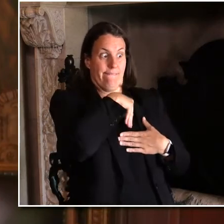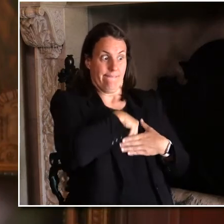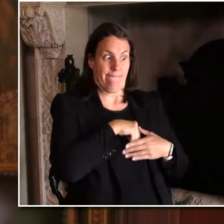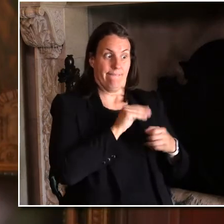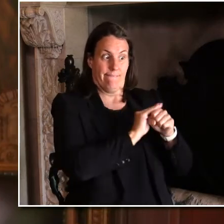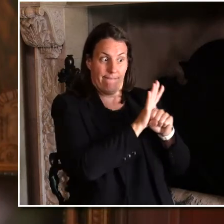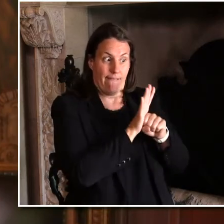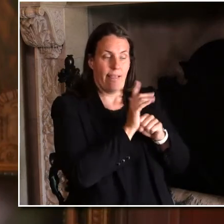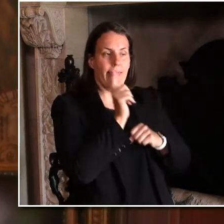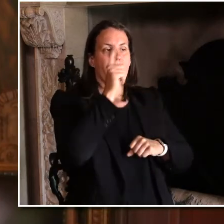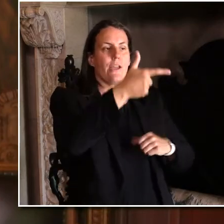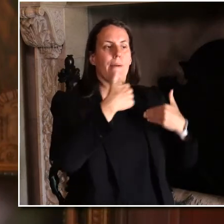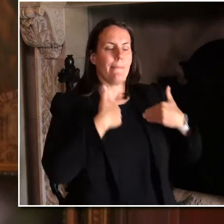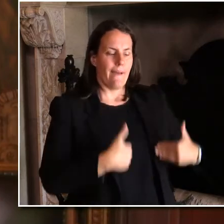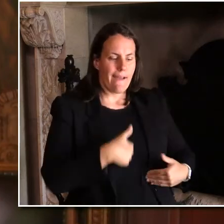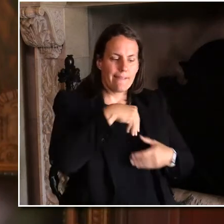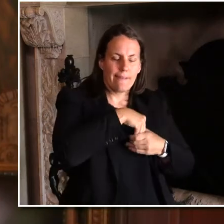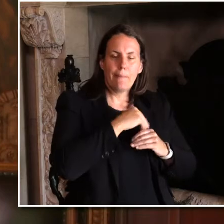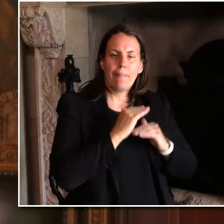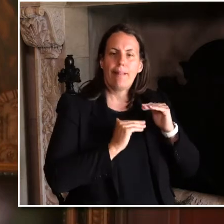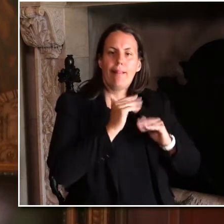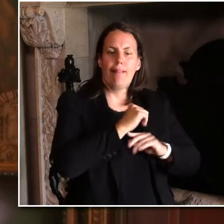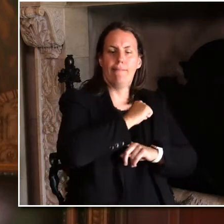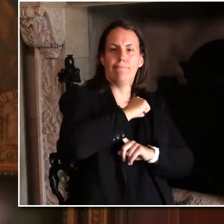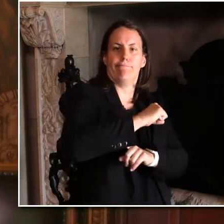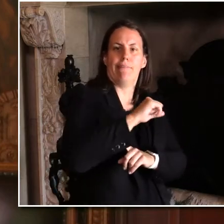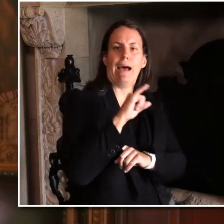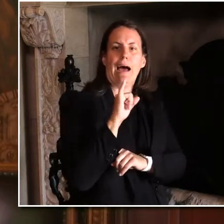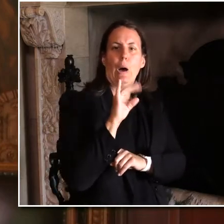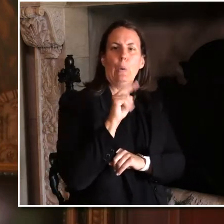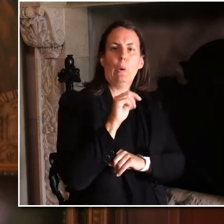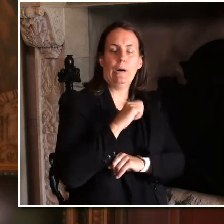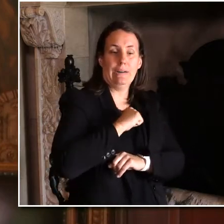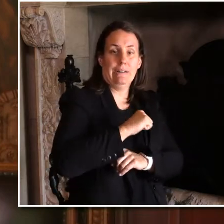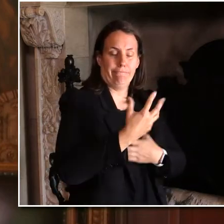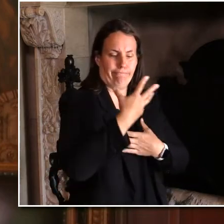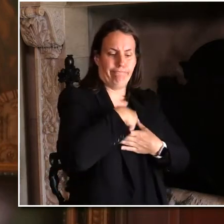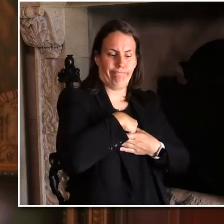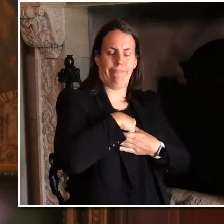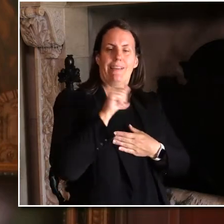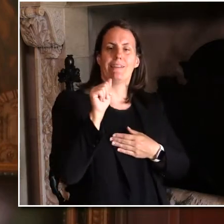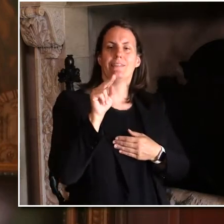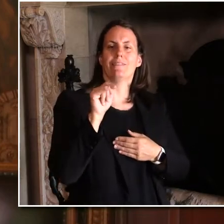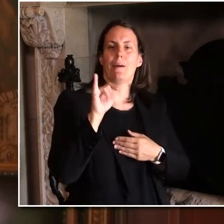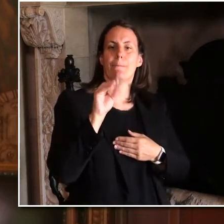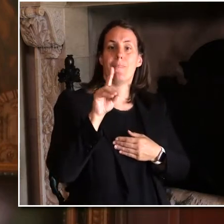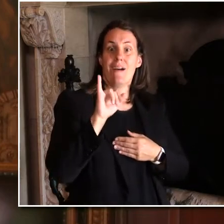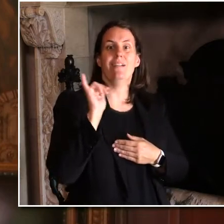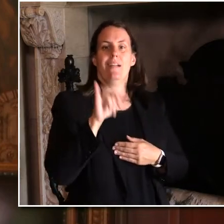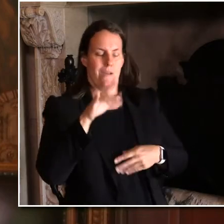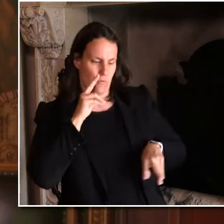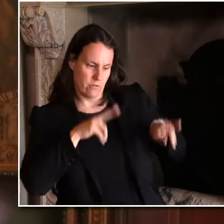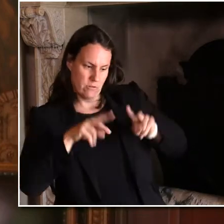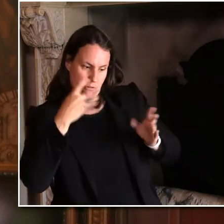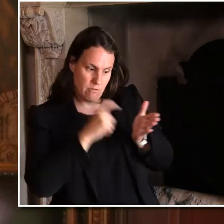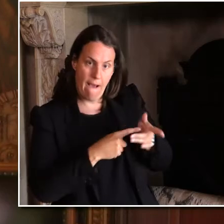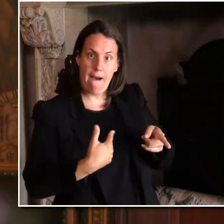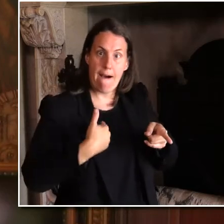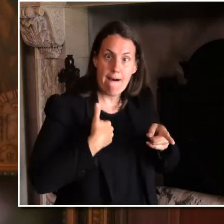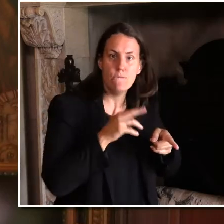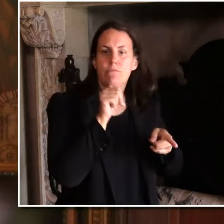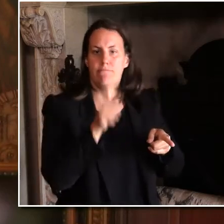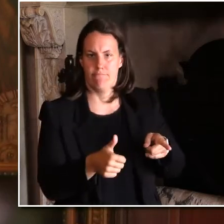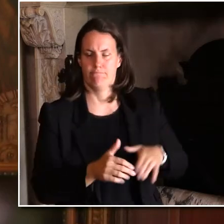to understand how many people are infected right now, but to understand cumulatively how many people have been infected since the start of the